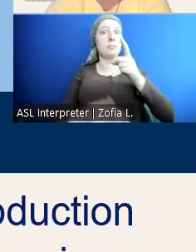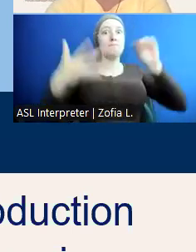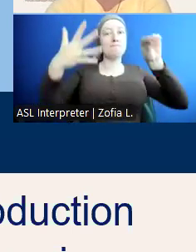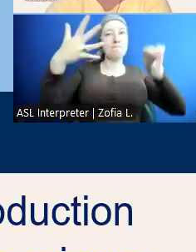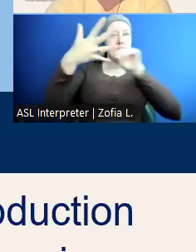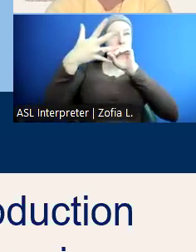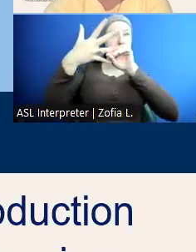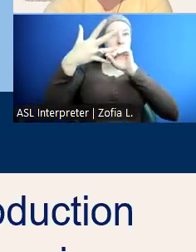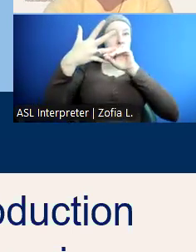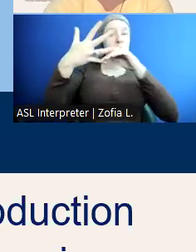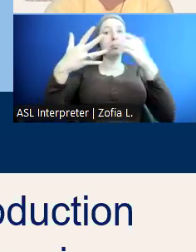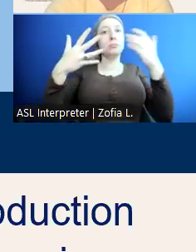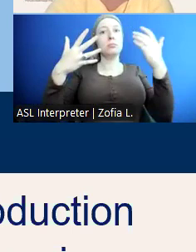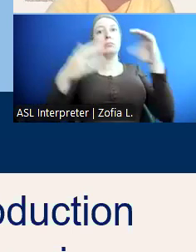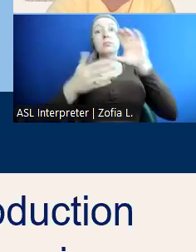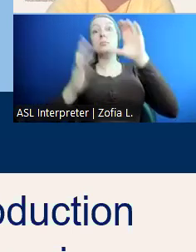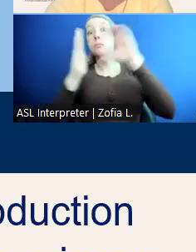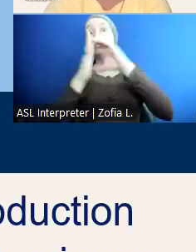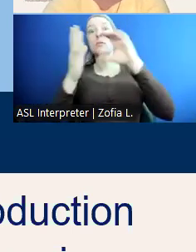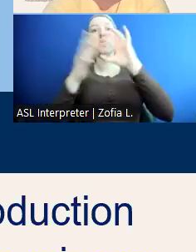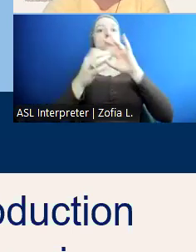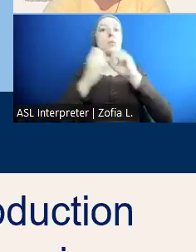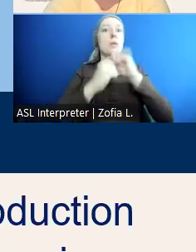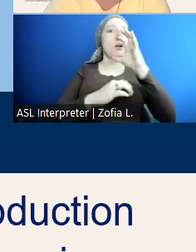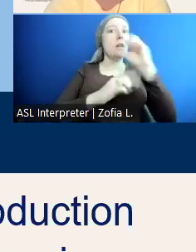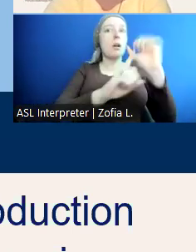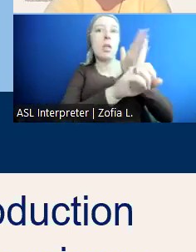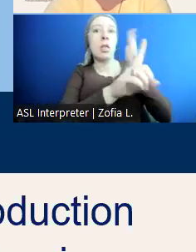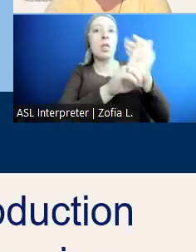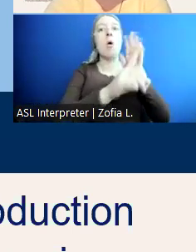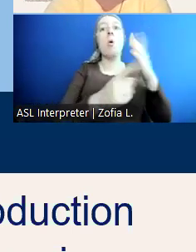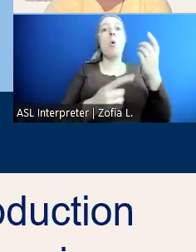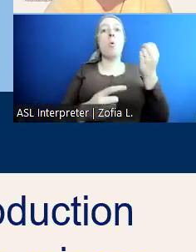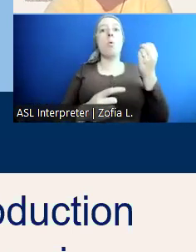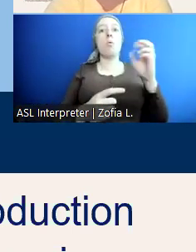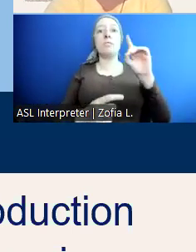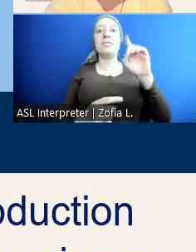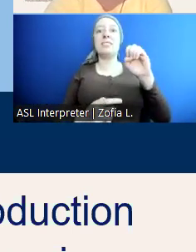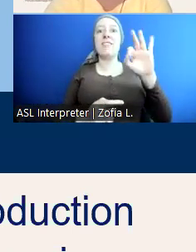sections related to seduction or defilement, or they're connected to